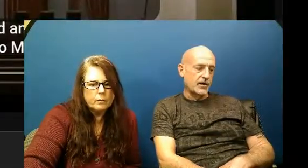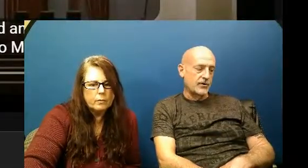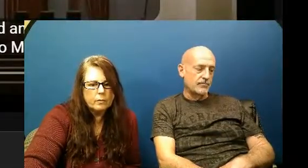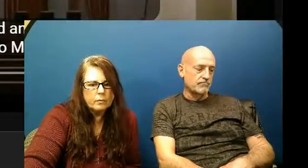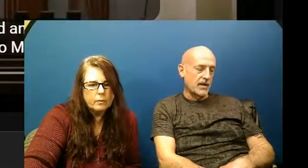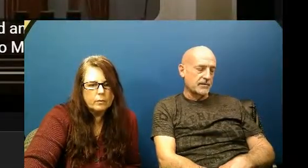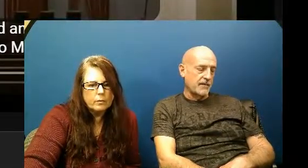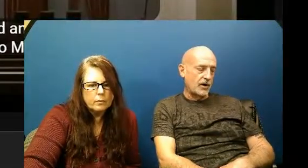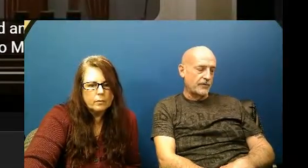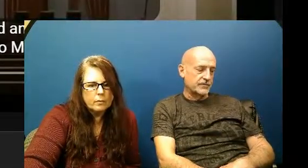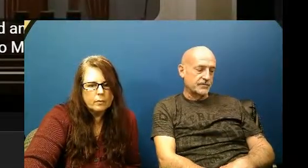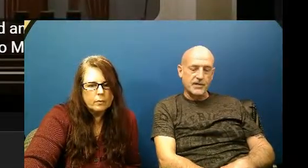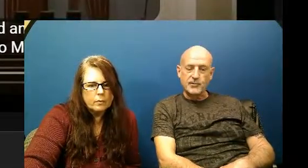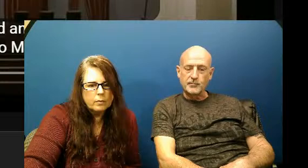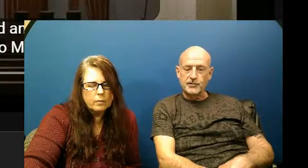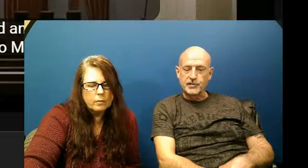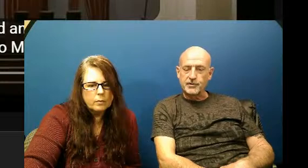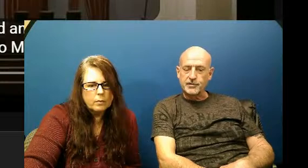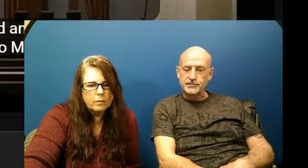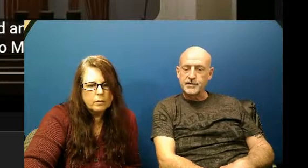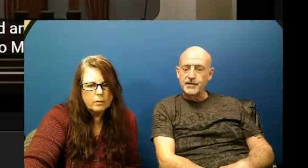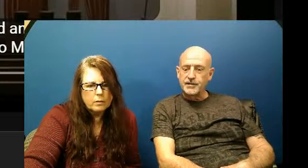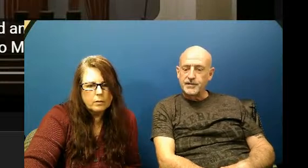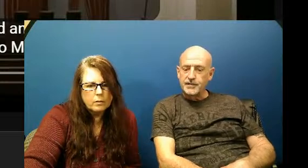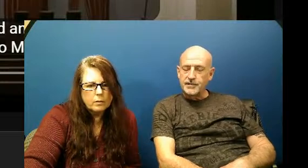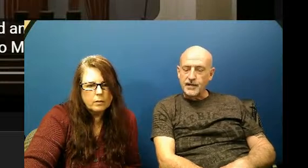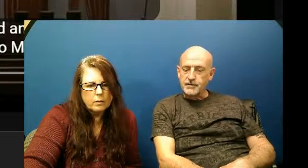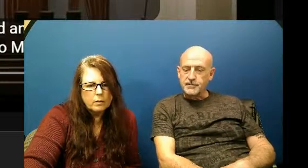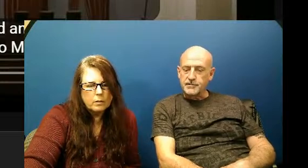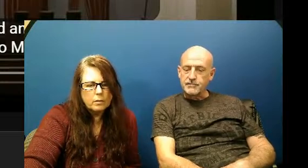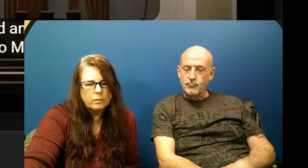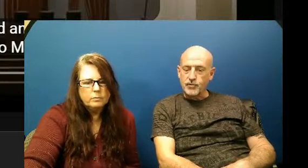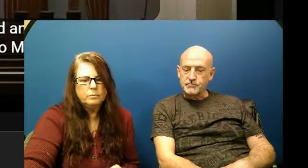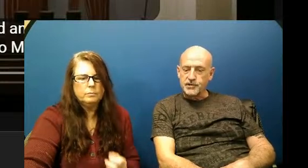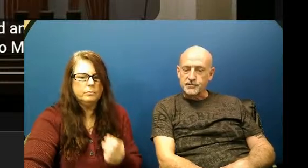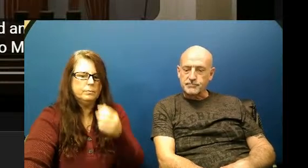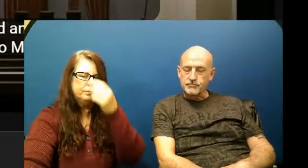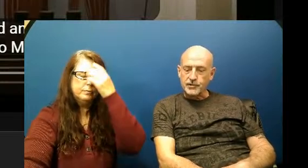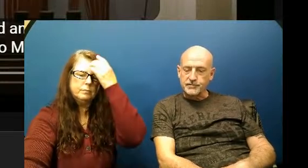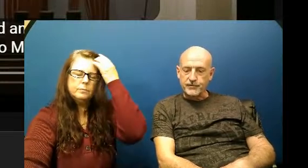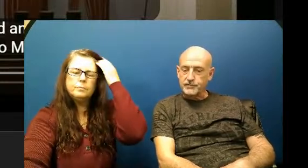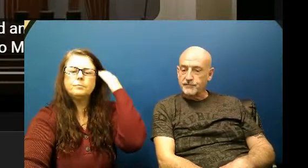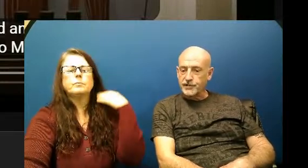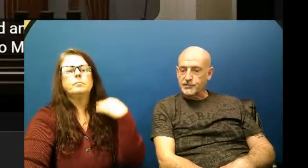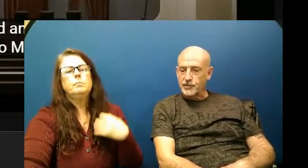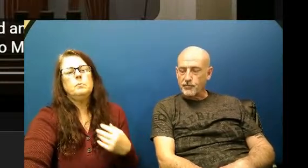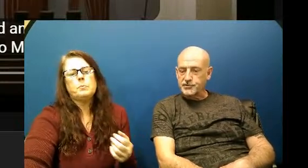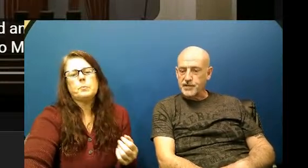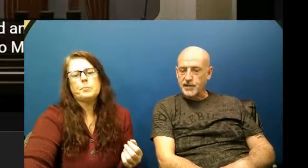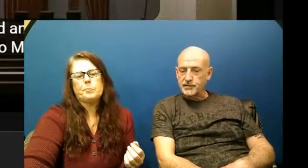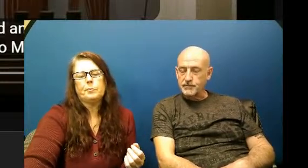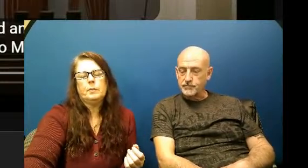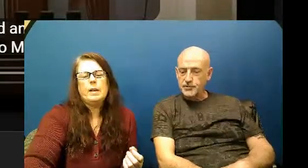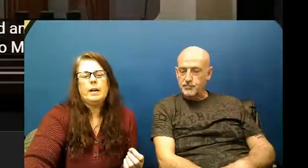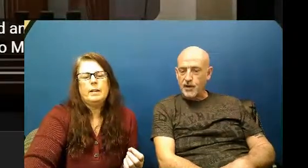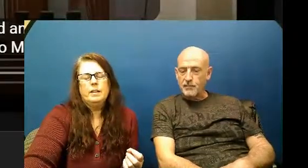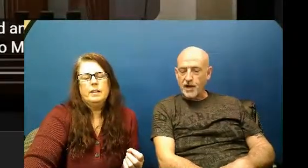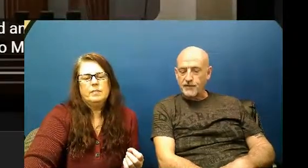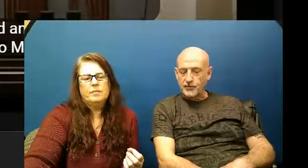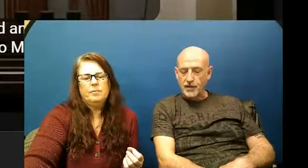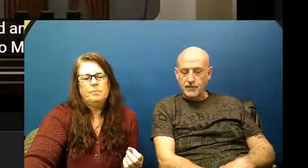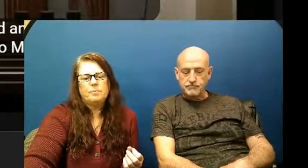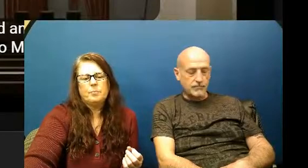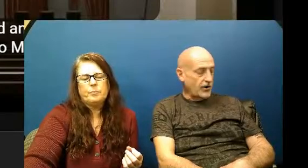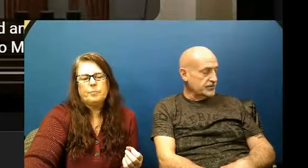I have to go. I have to have my office in a separate building because it just conflicts with our personality. Yeah, it's probably